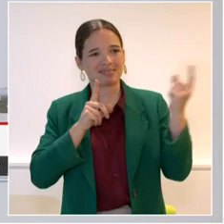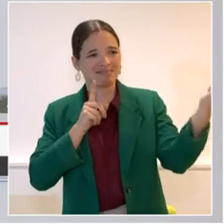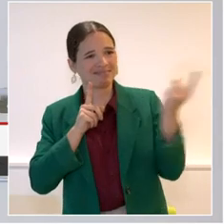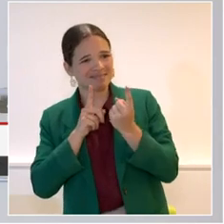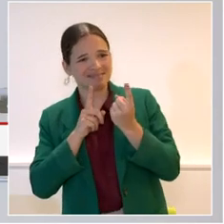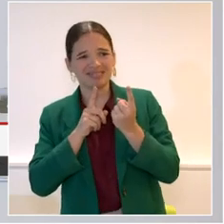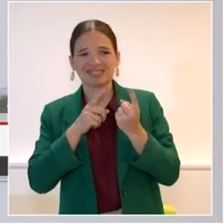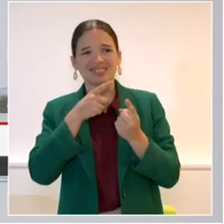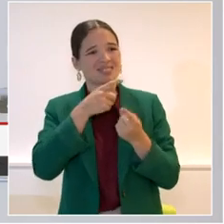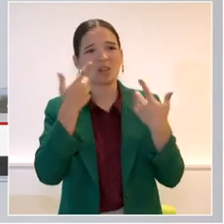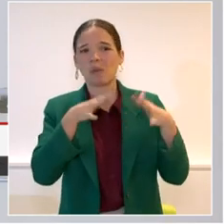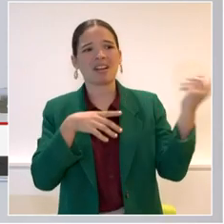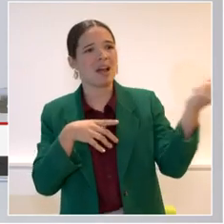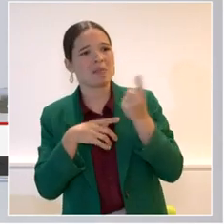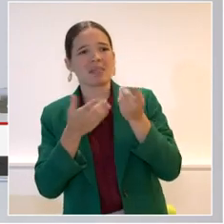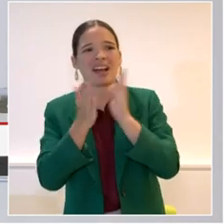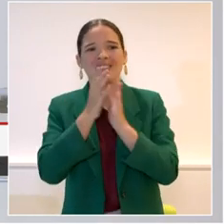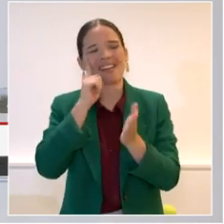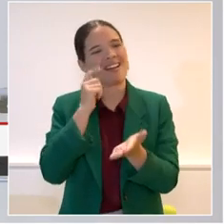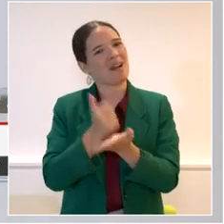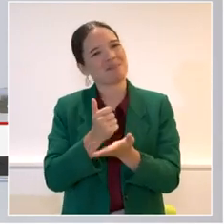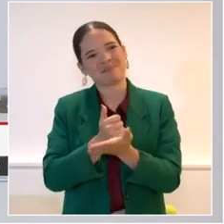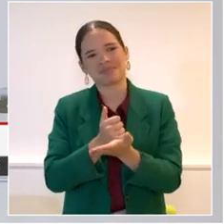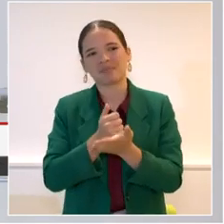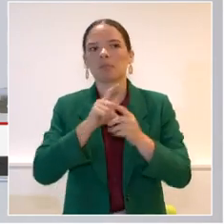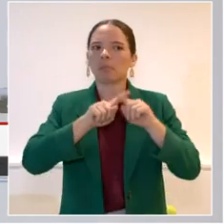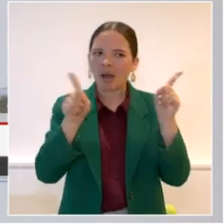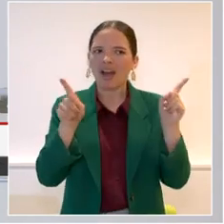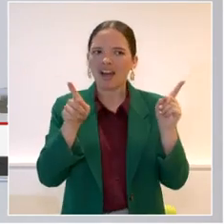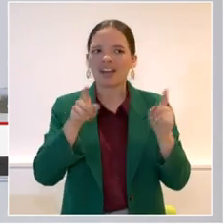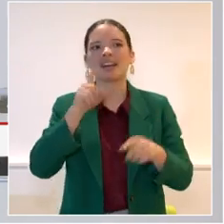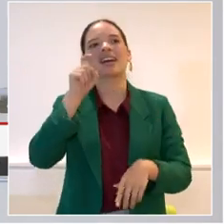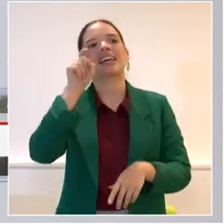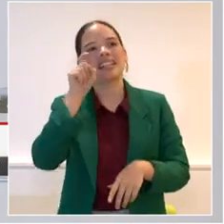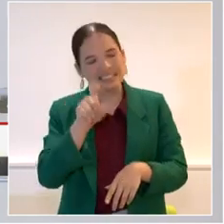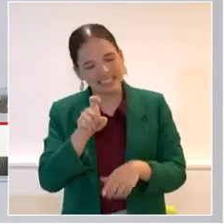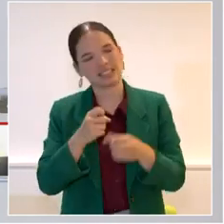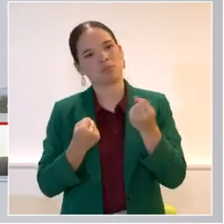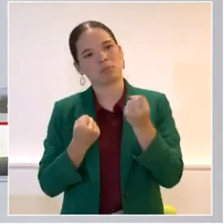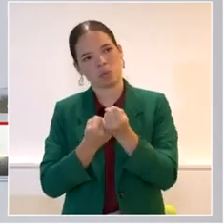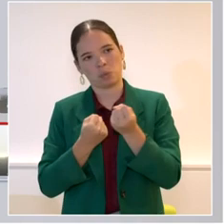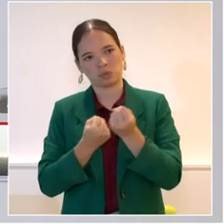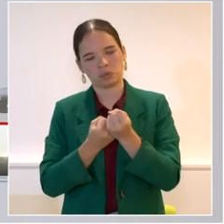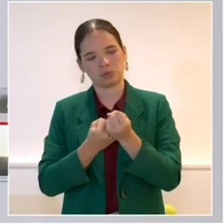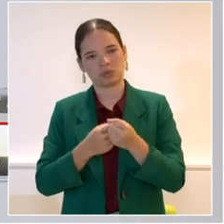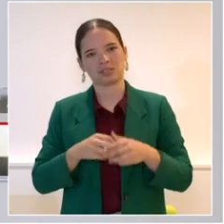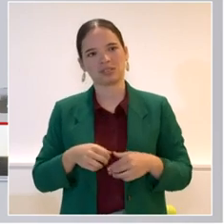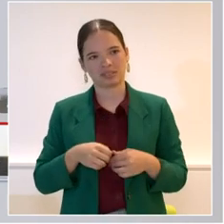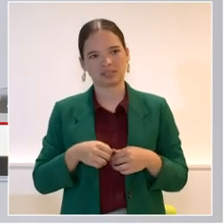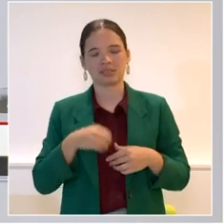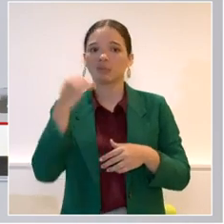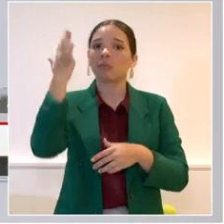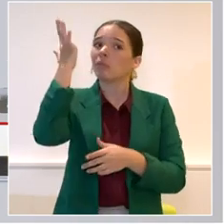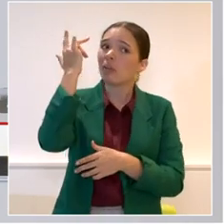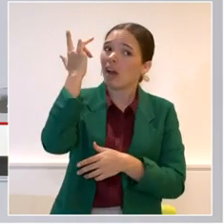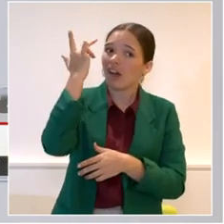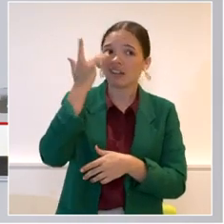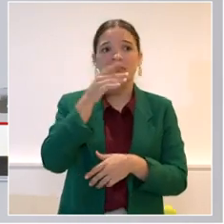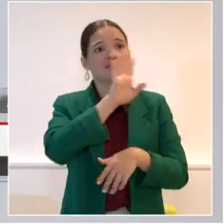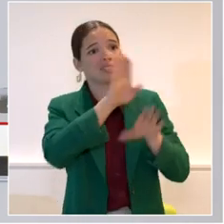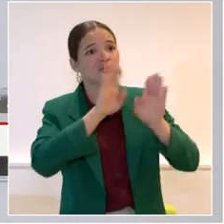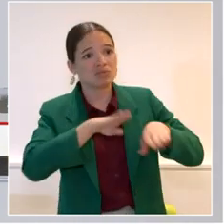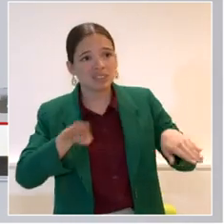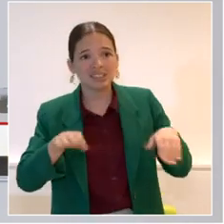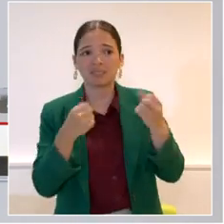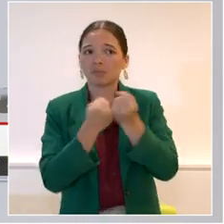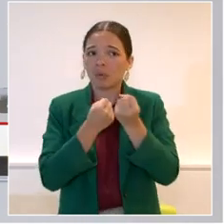come, they come because of the trade-offs, because they know they need some support to provide to their children. That should not have to come with a